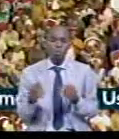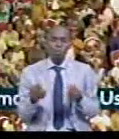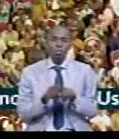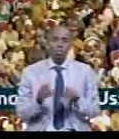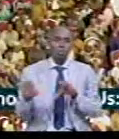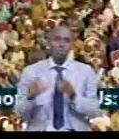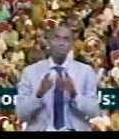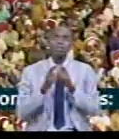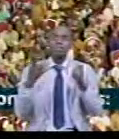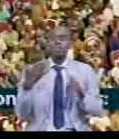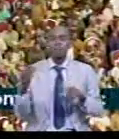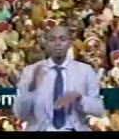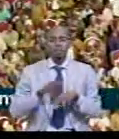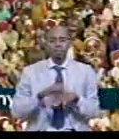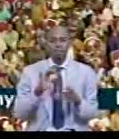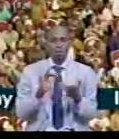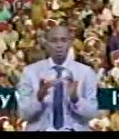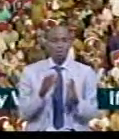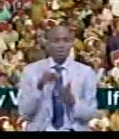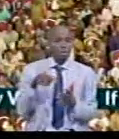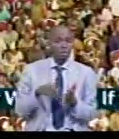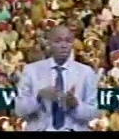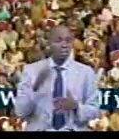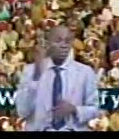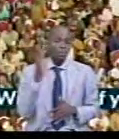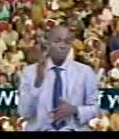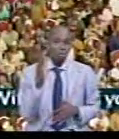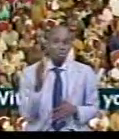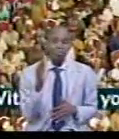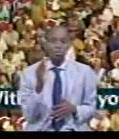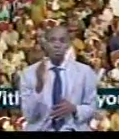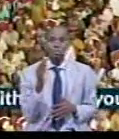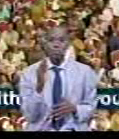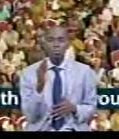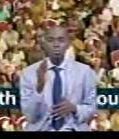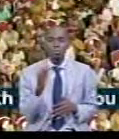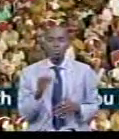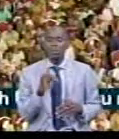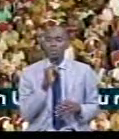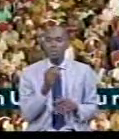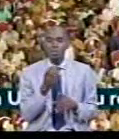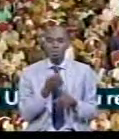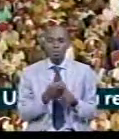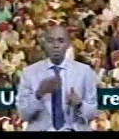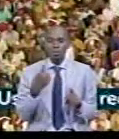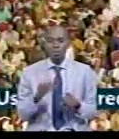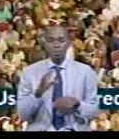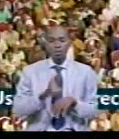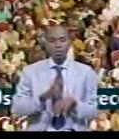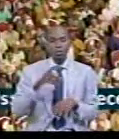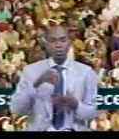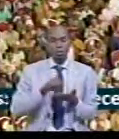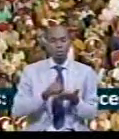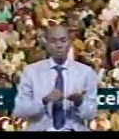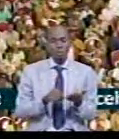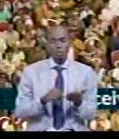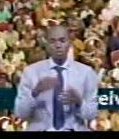online. This is a testimony from the YouTube page of the church. Samuel